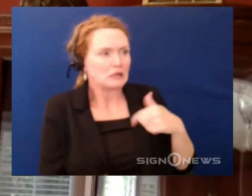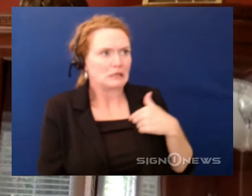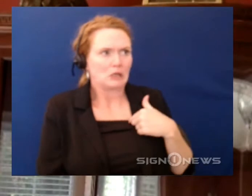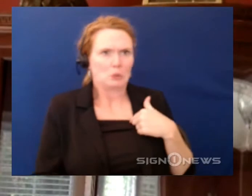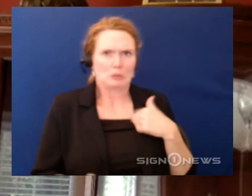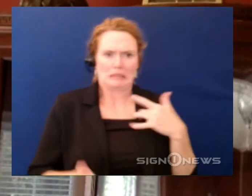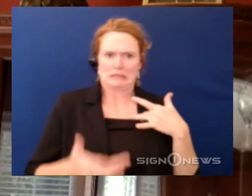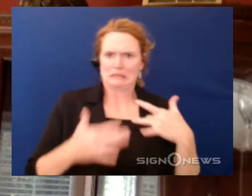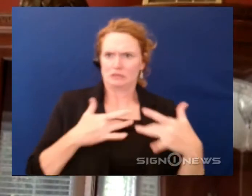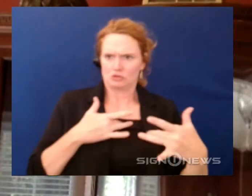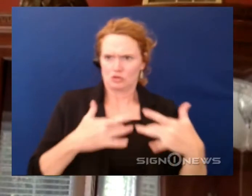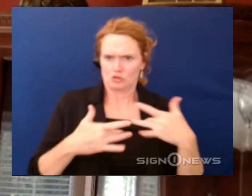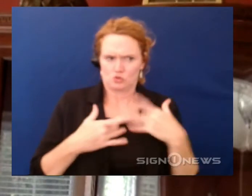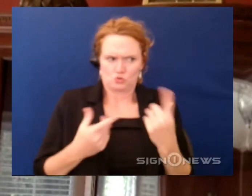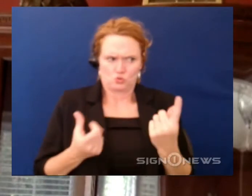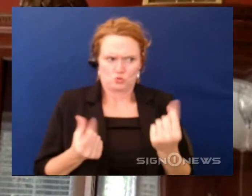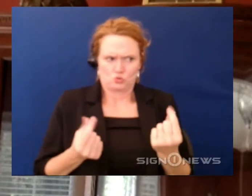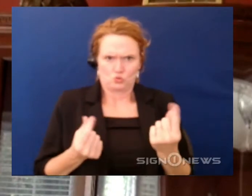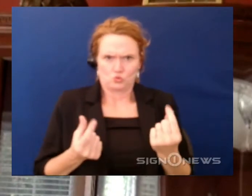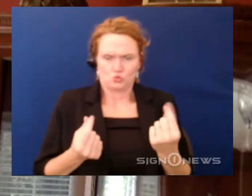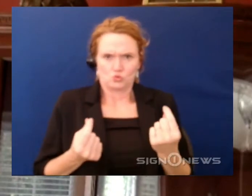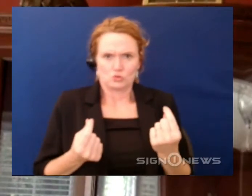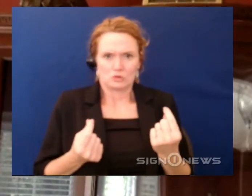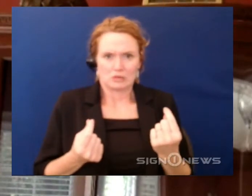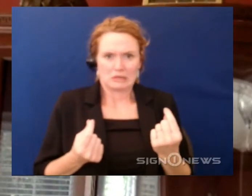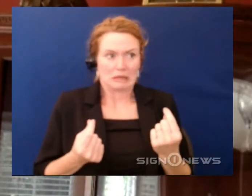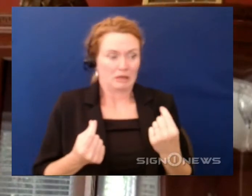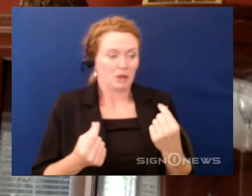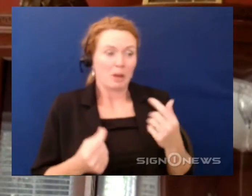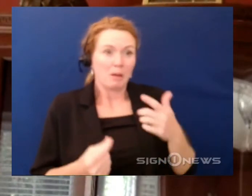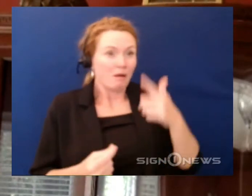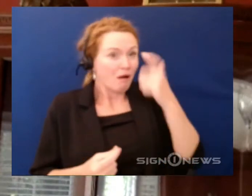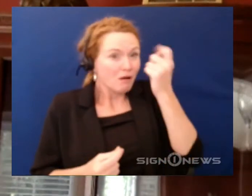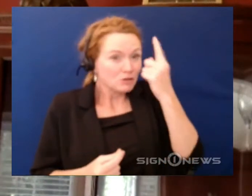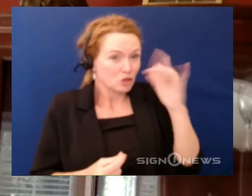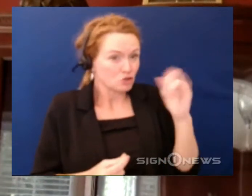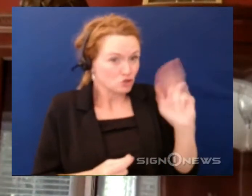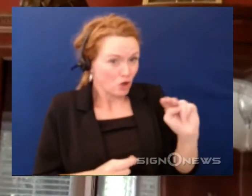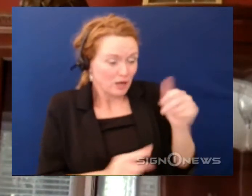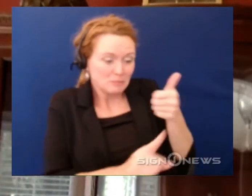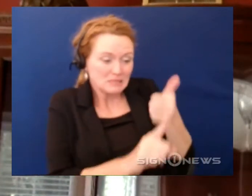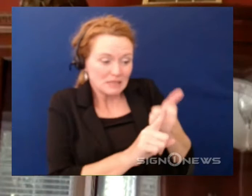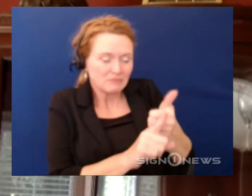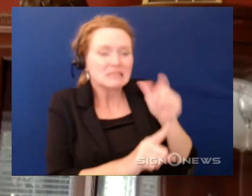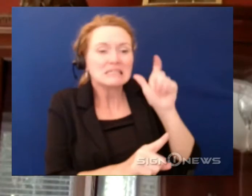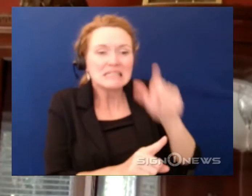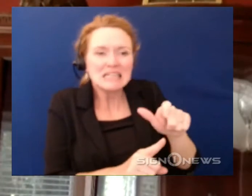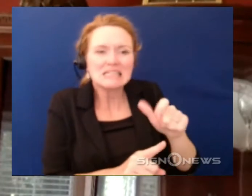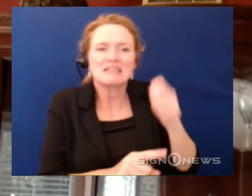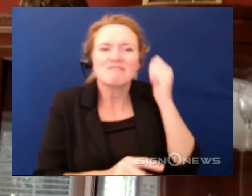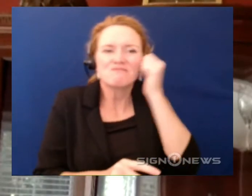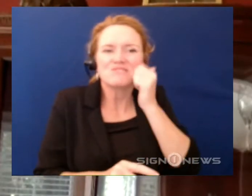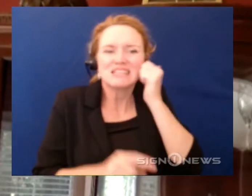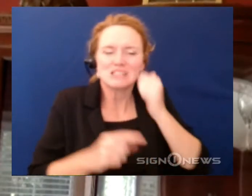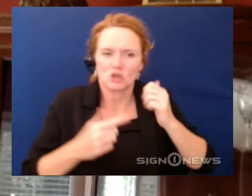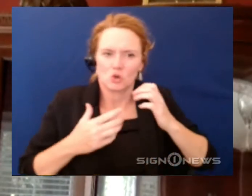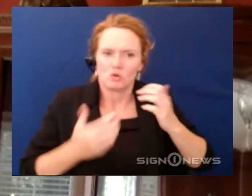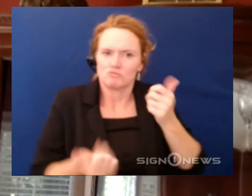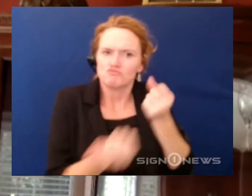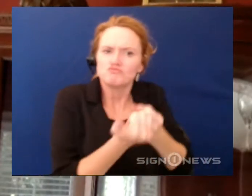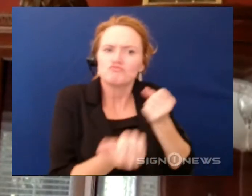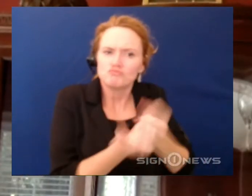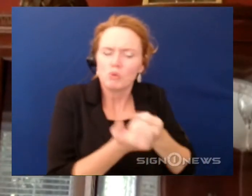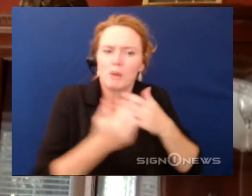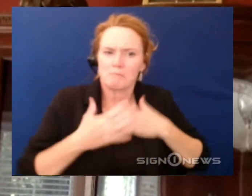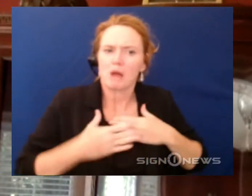worried. We did not think, because John needs a lot of physical support. Day to day, he needs 24/7. We did